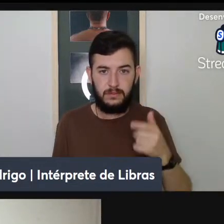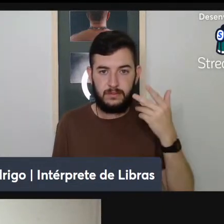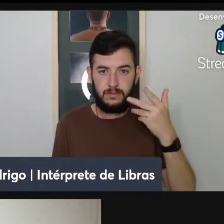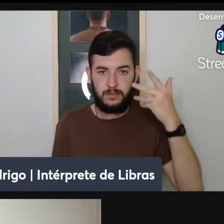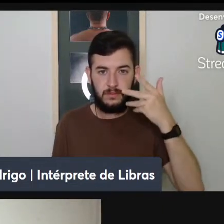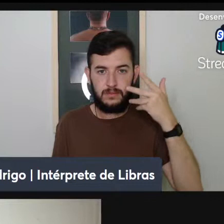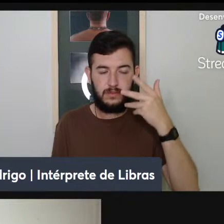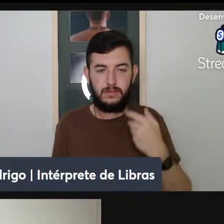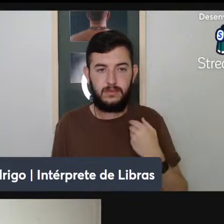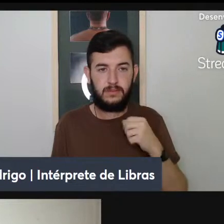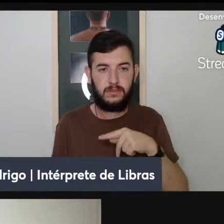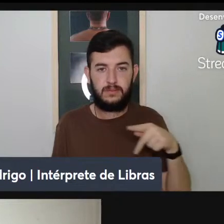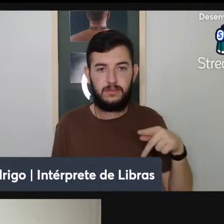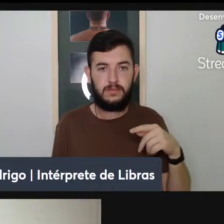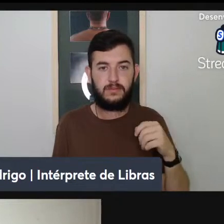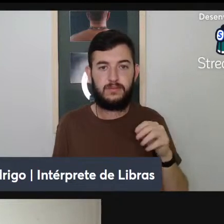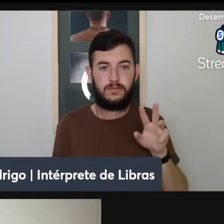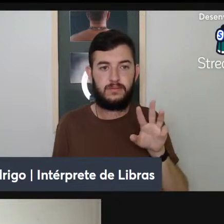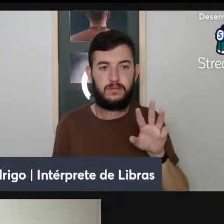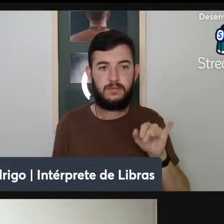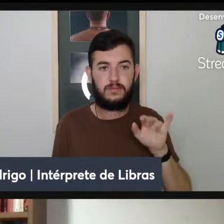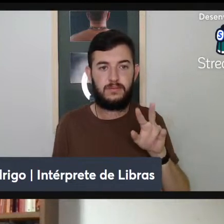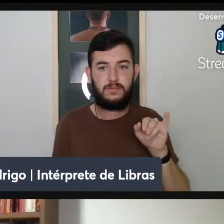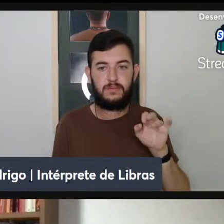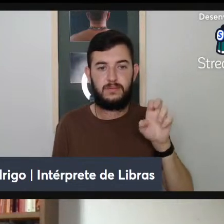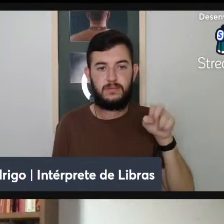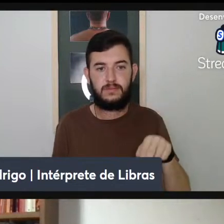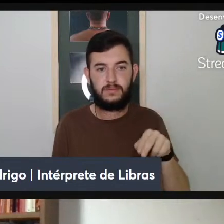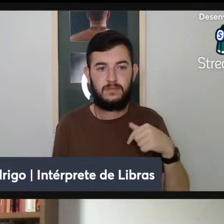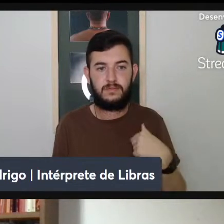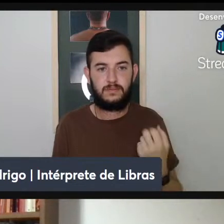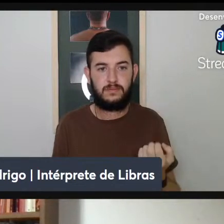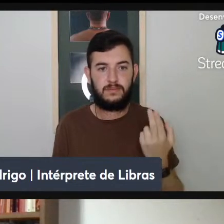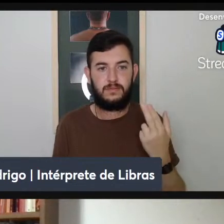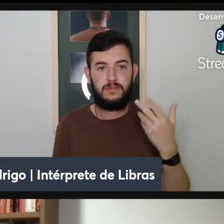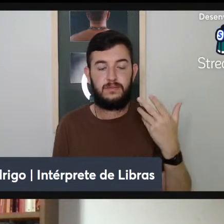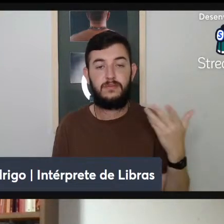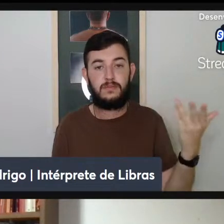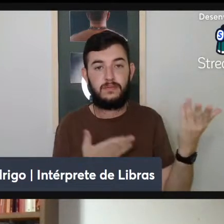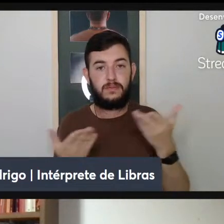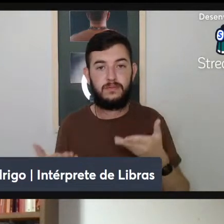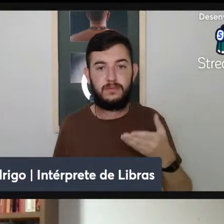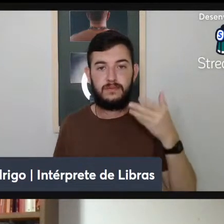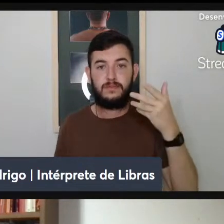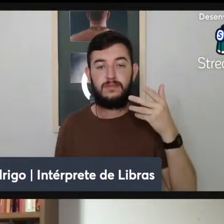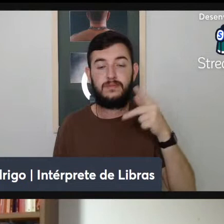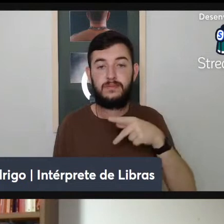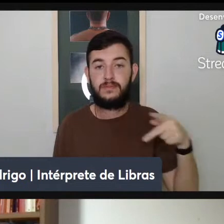professora Vivian. Vou rapidamente já passar a palavra tanto à professora